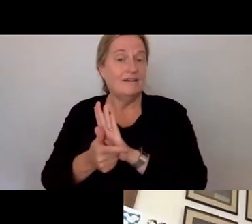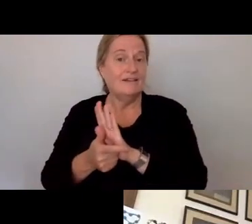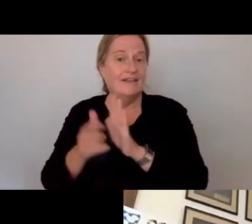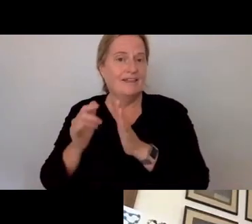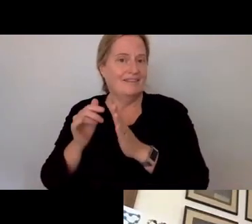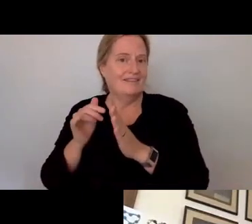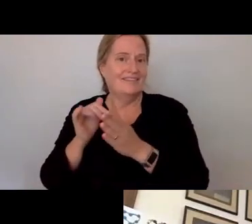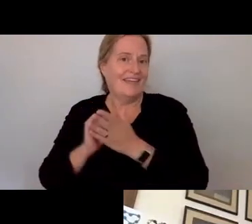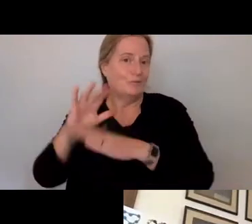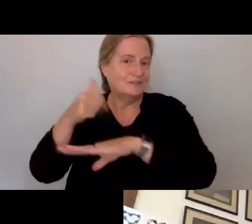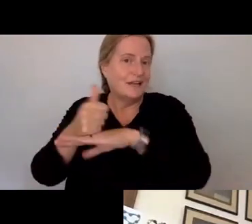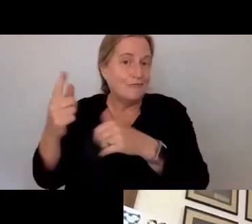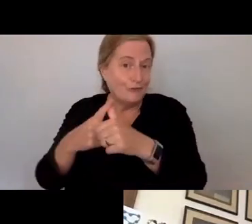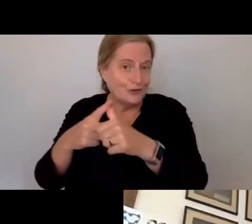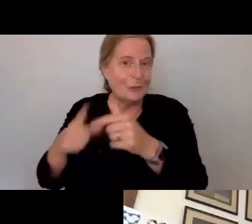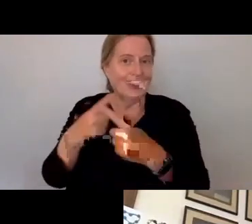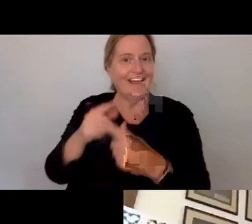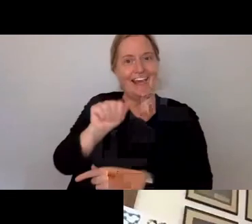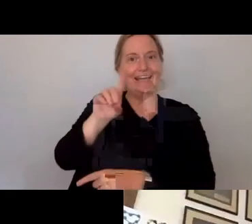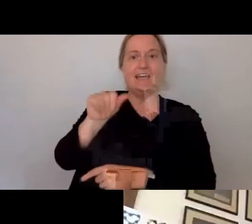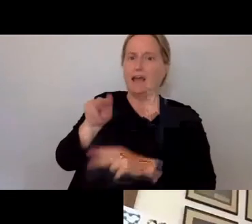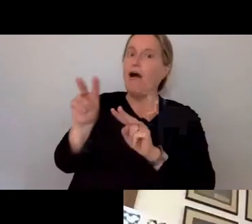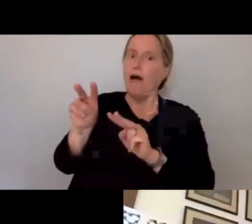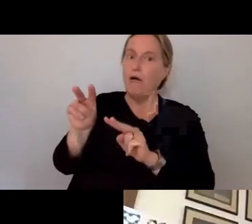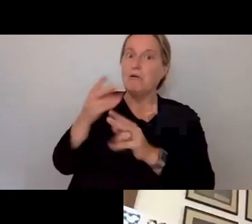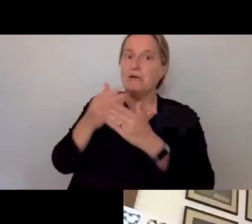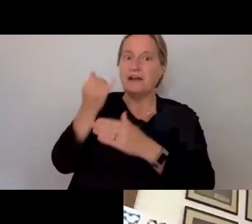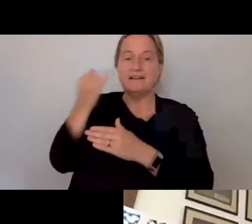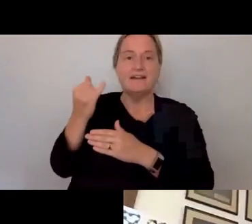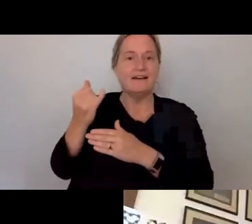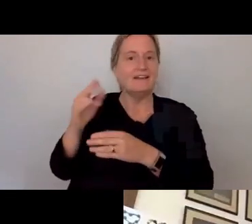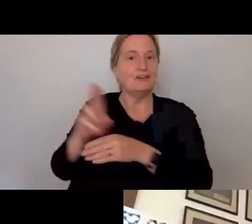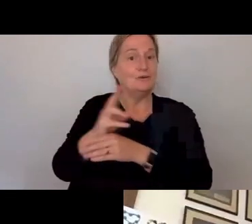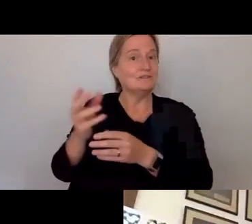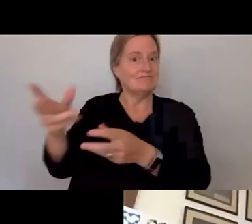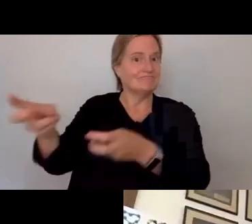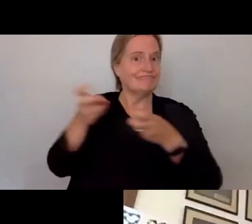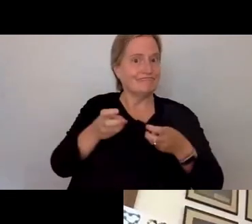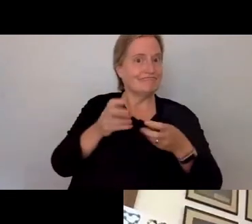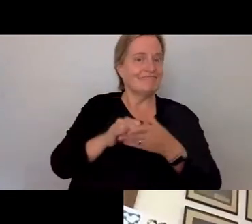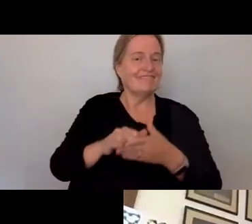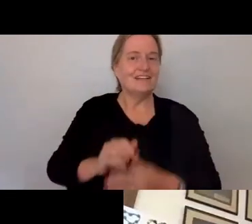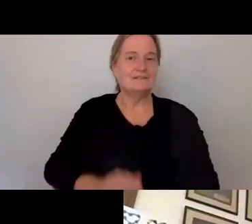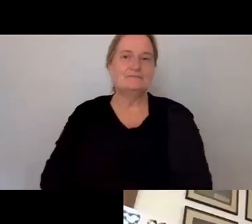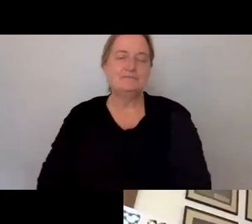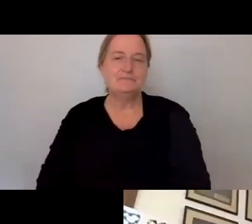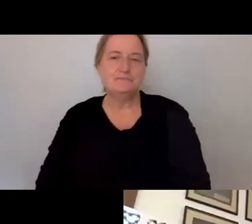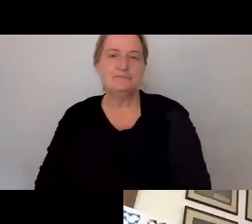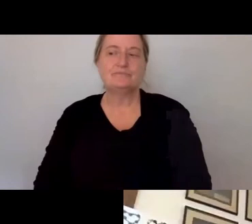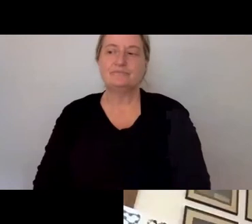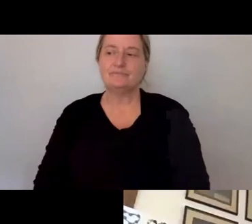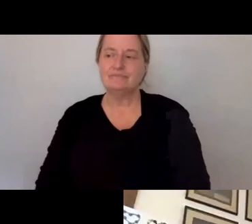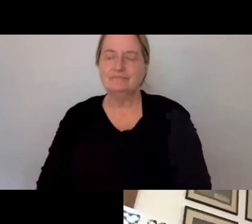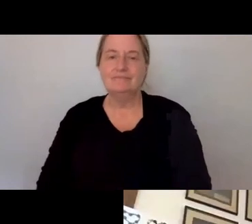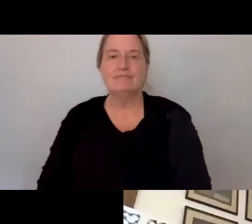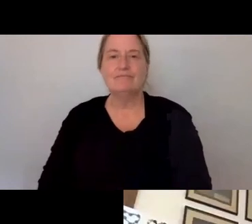When I left the Senate, and my former staffer, driver by the name of Tim